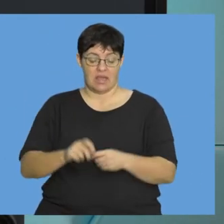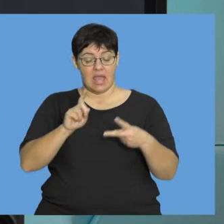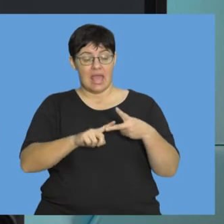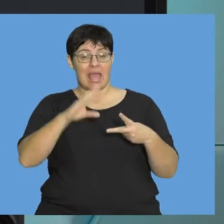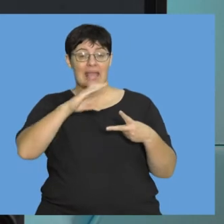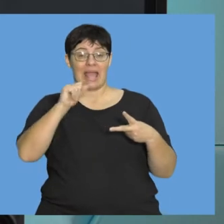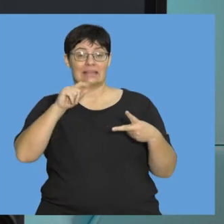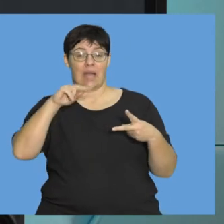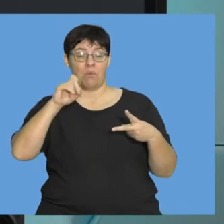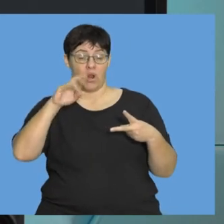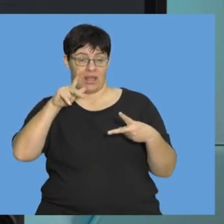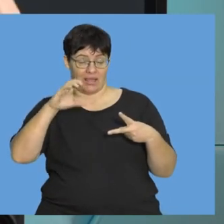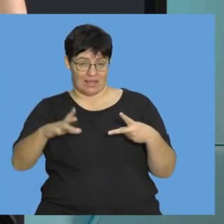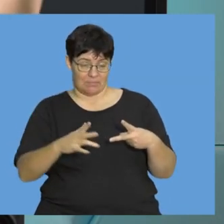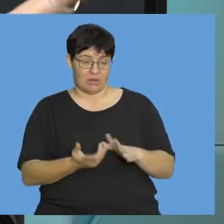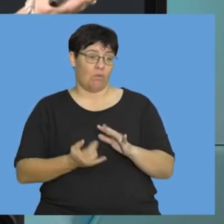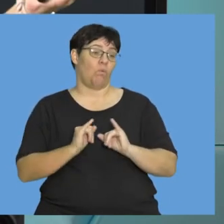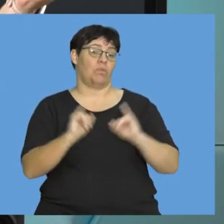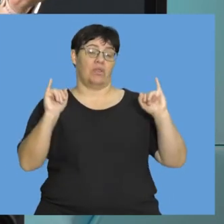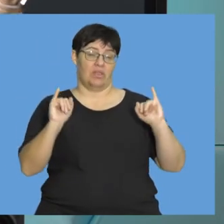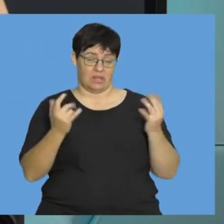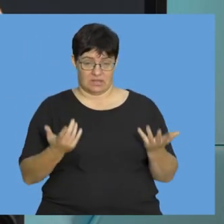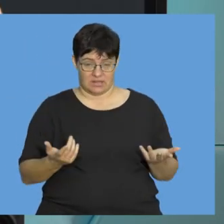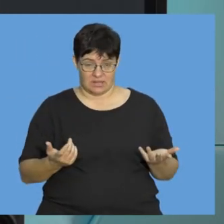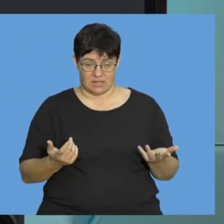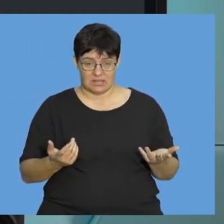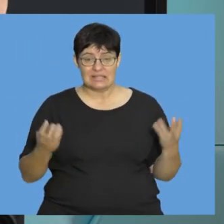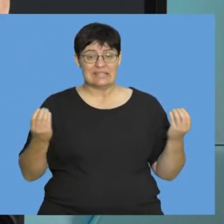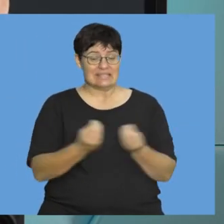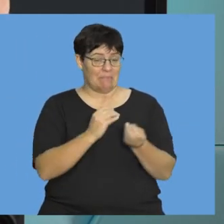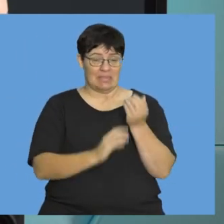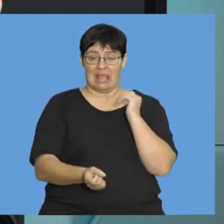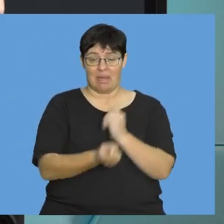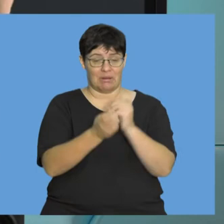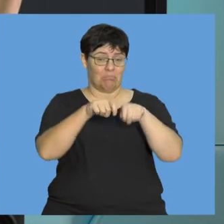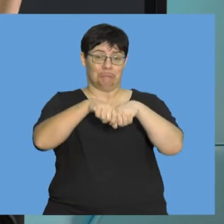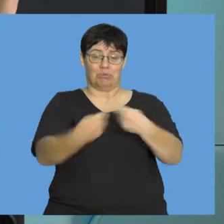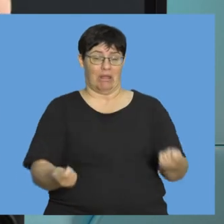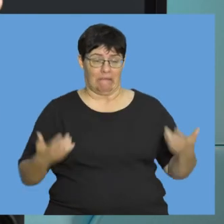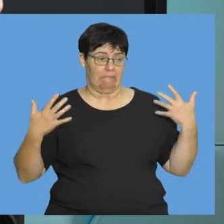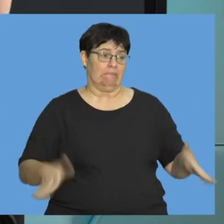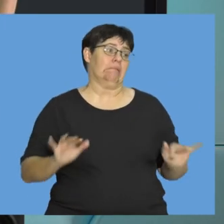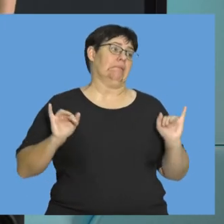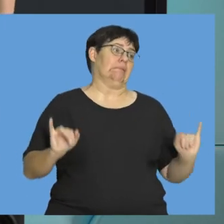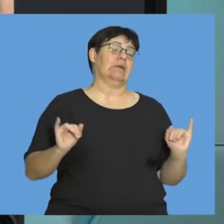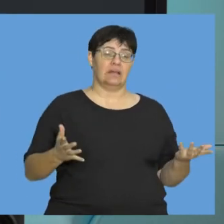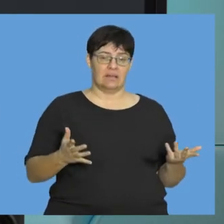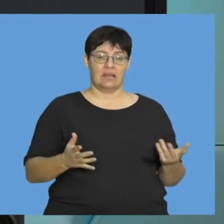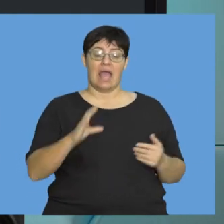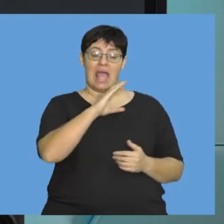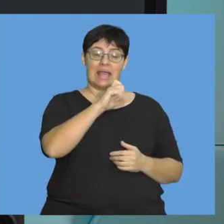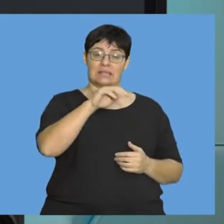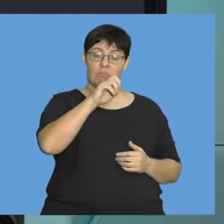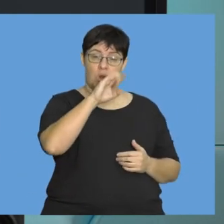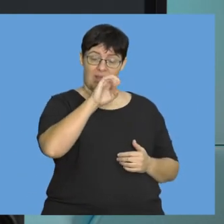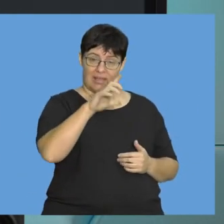is catabolic? Catastrophe. Oh, it was a catastrophe. That means something happened, it broke. Right? So